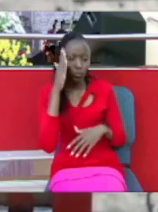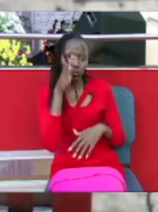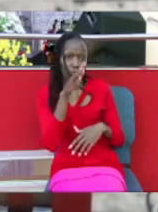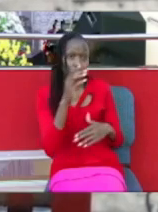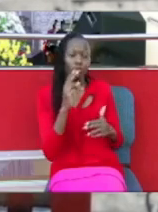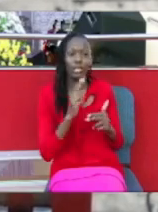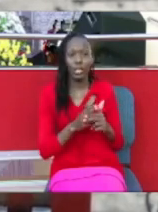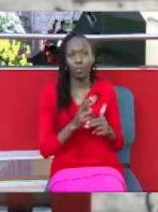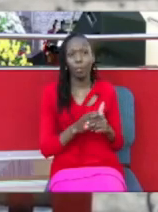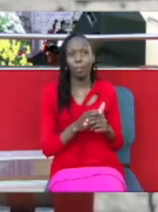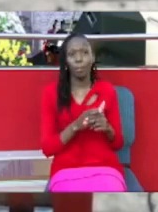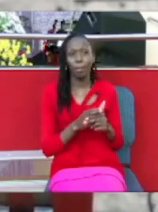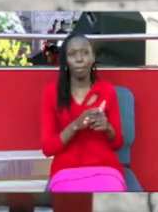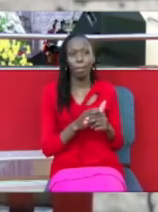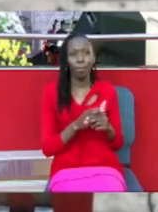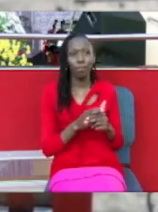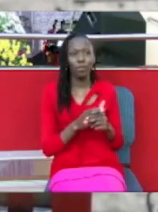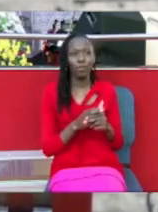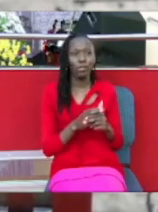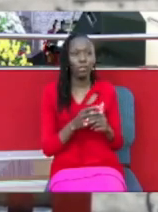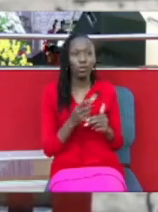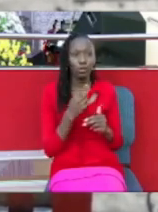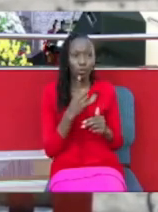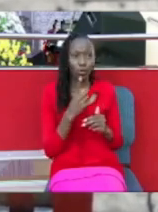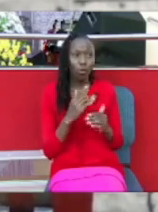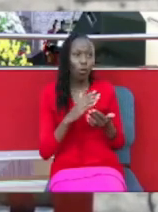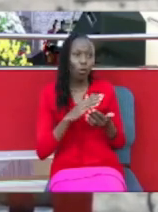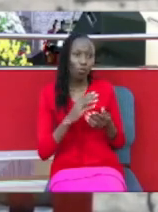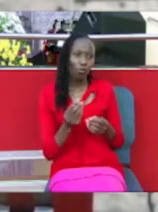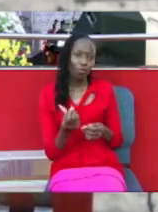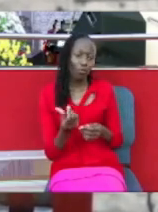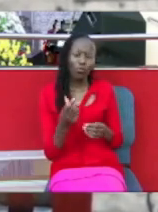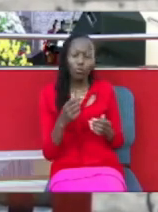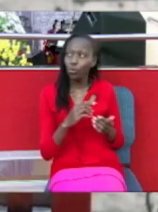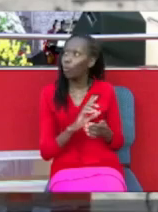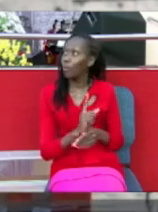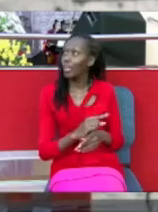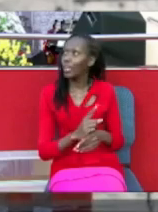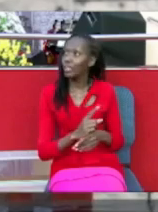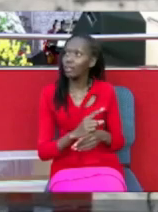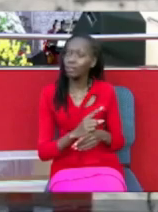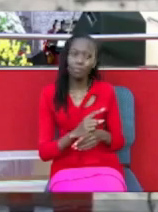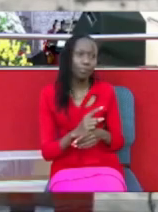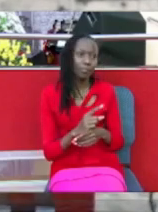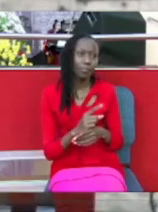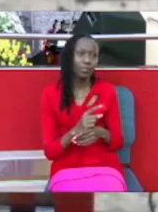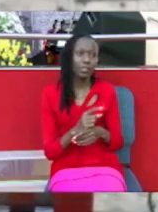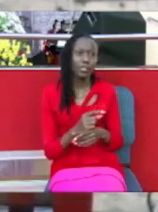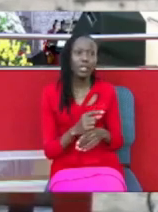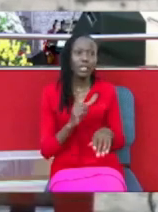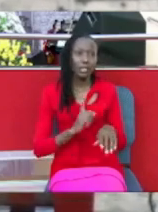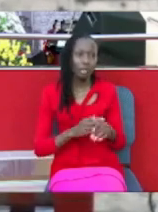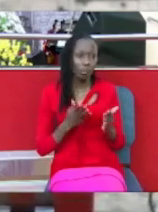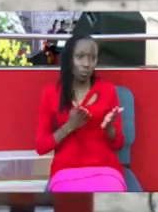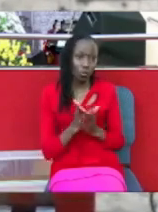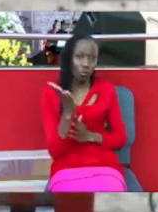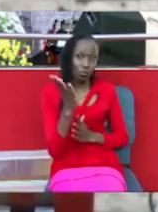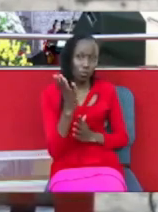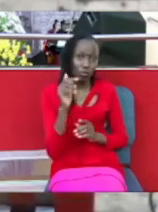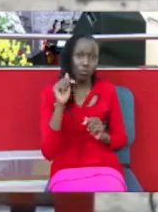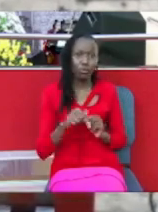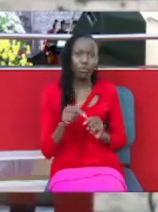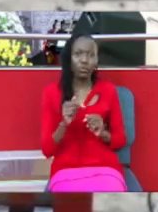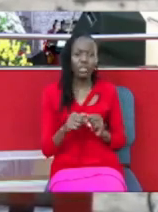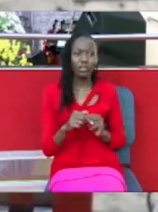sababu Mungu akufahamu. Therefore, for the next few minutes, na hivyo kwa dakika chache zijazo, as we go through today's